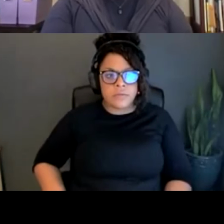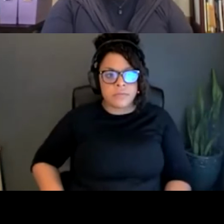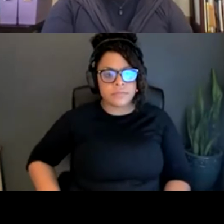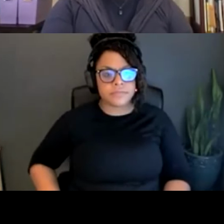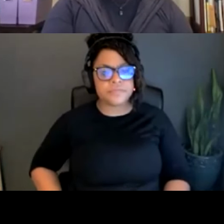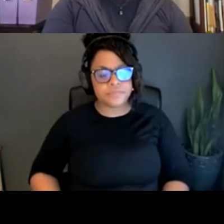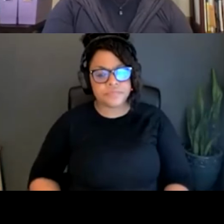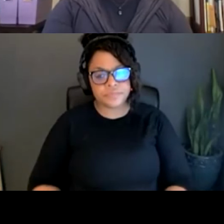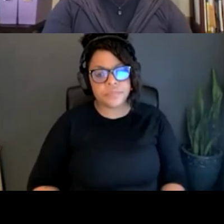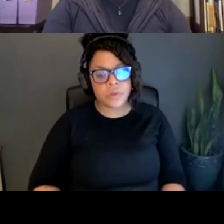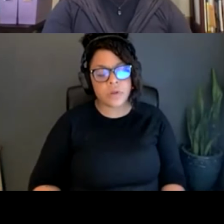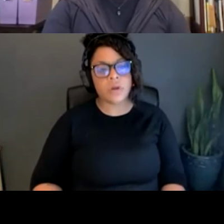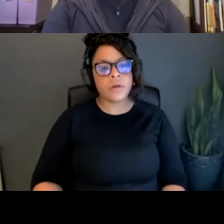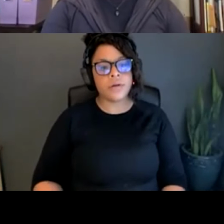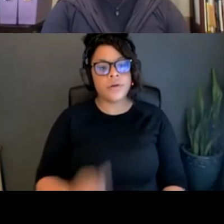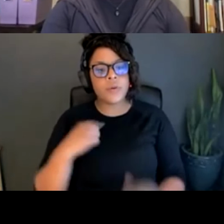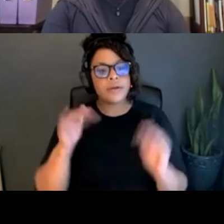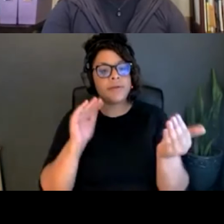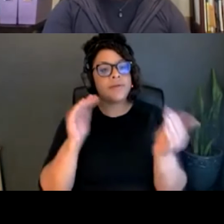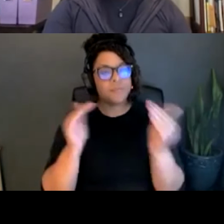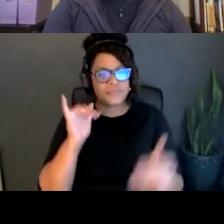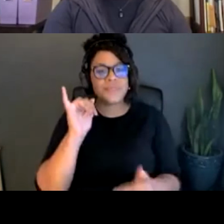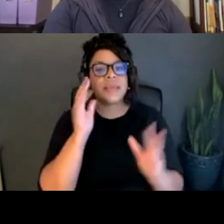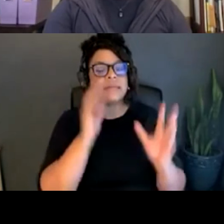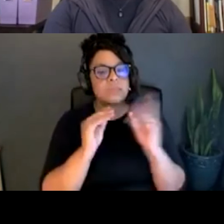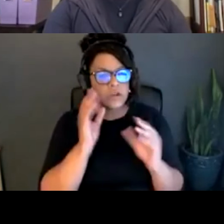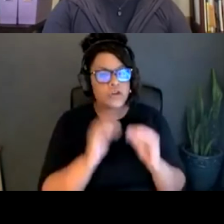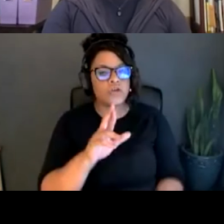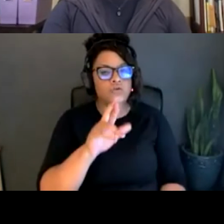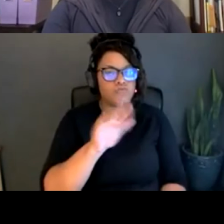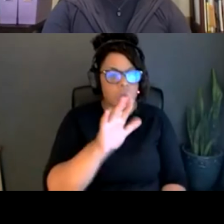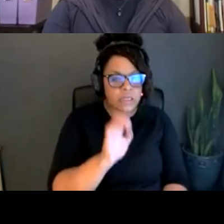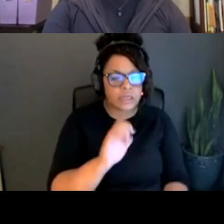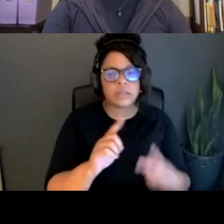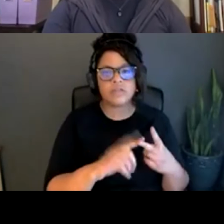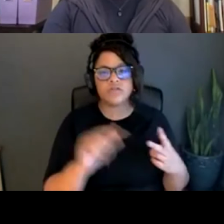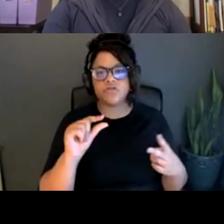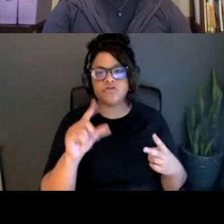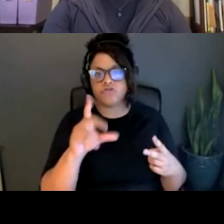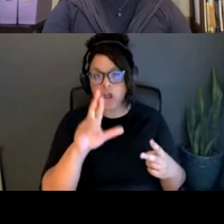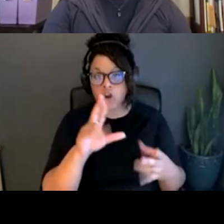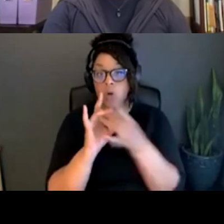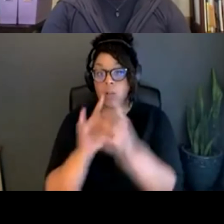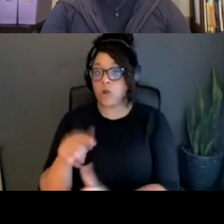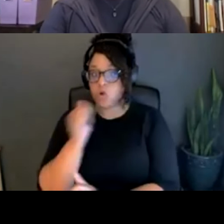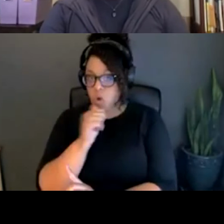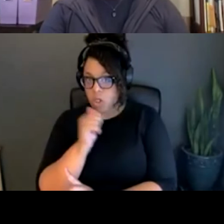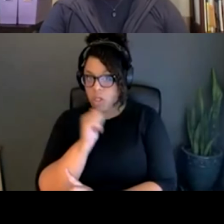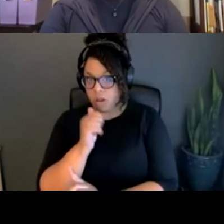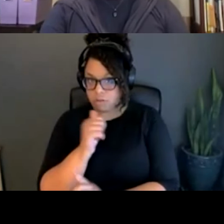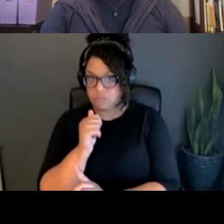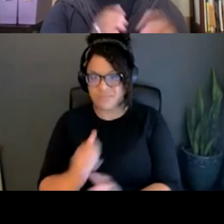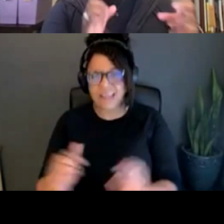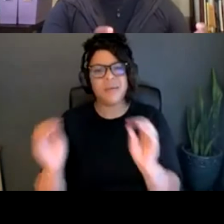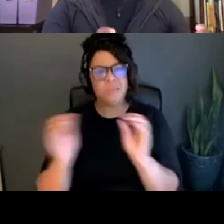And when we compare the experiences of race and gender as it relates to girls, it's even more